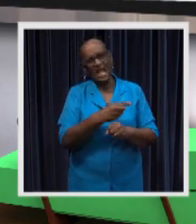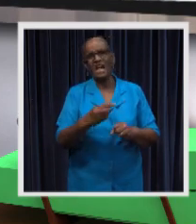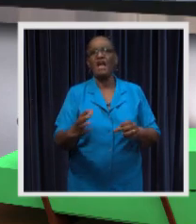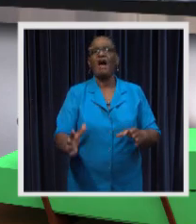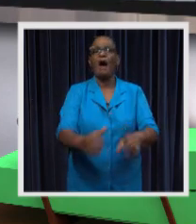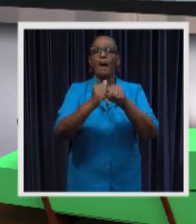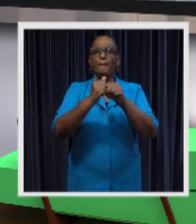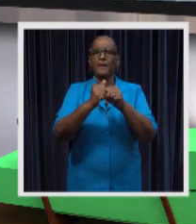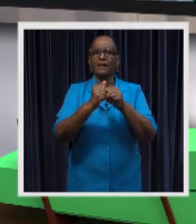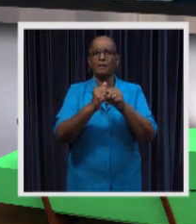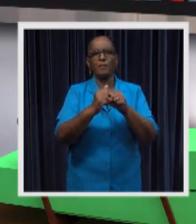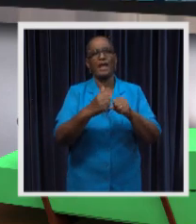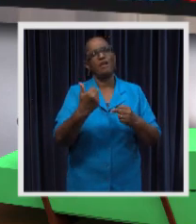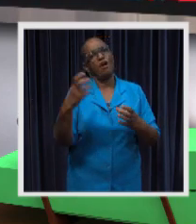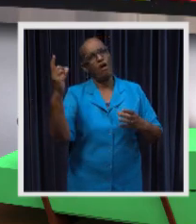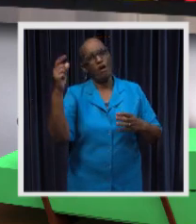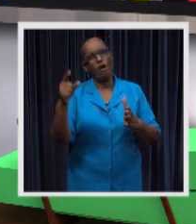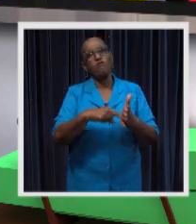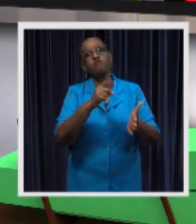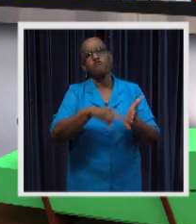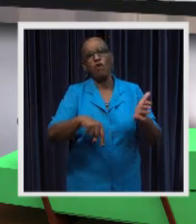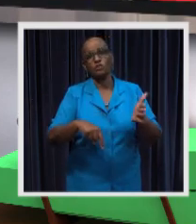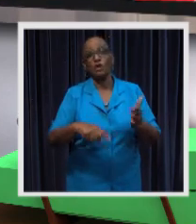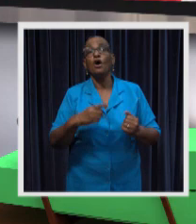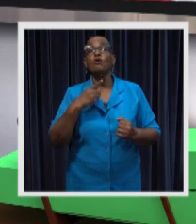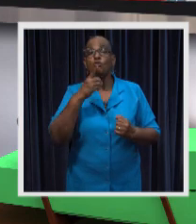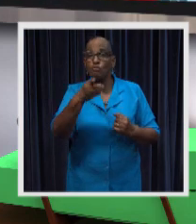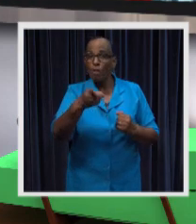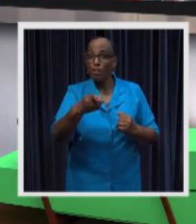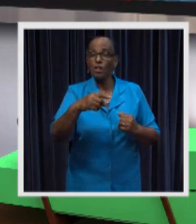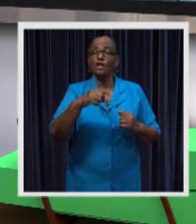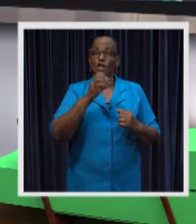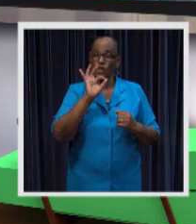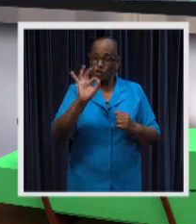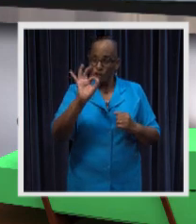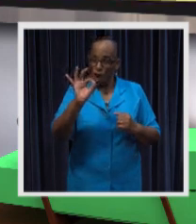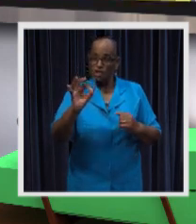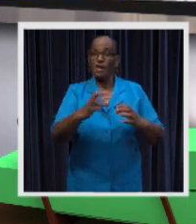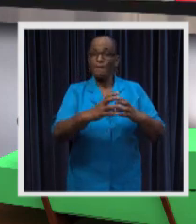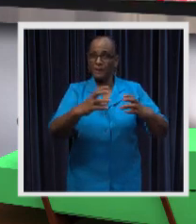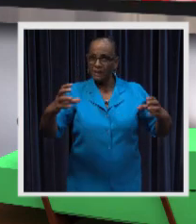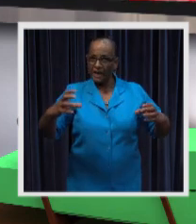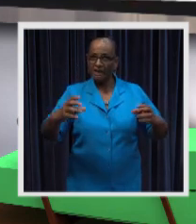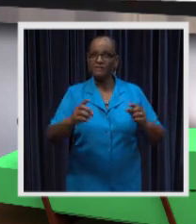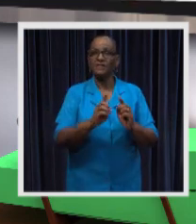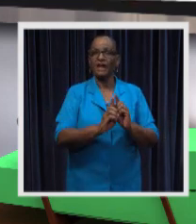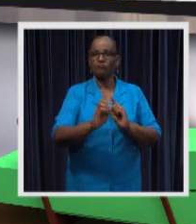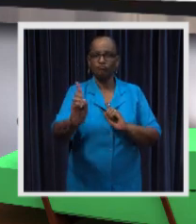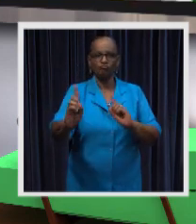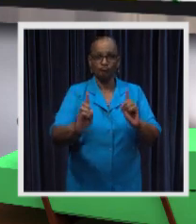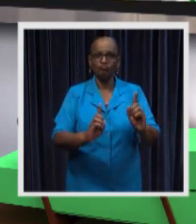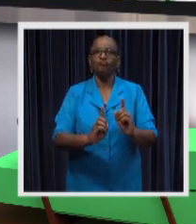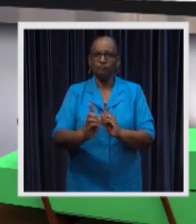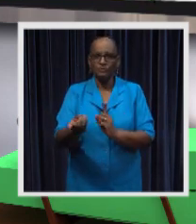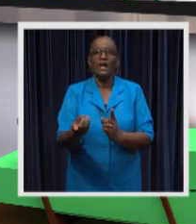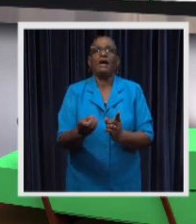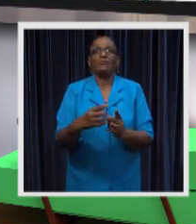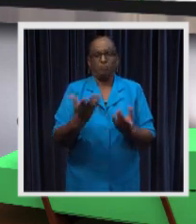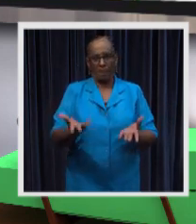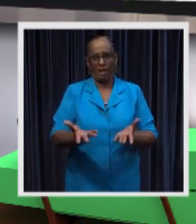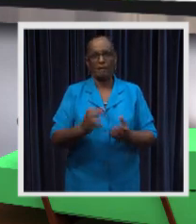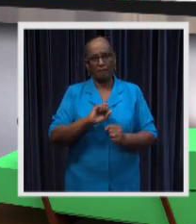Works resulted in a rapid response to problems. The intention is that the right companies can be